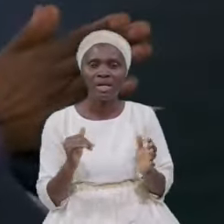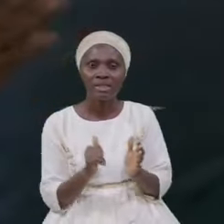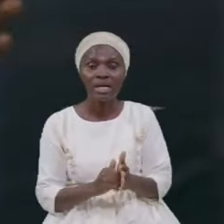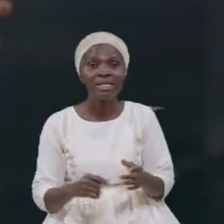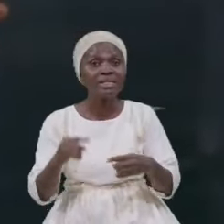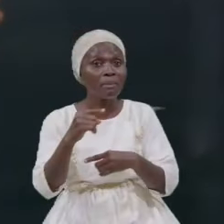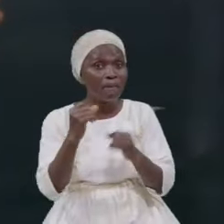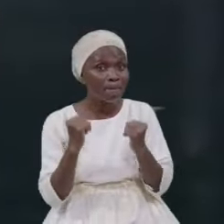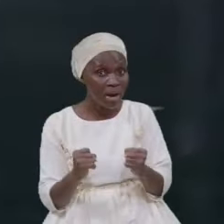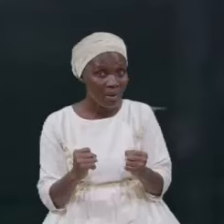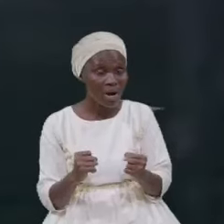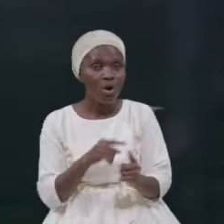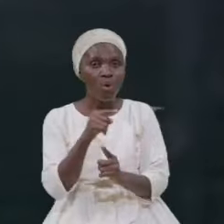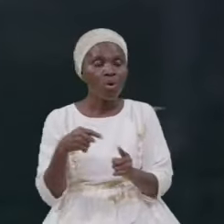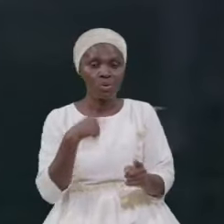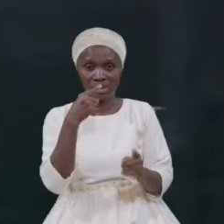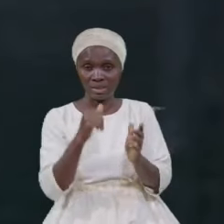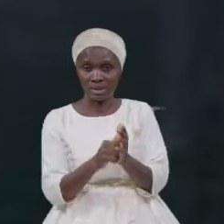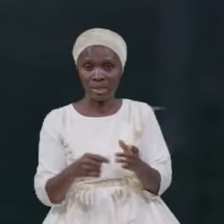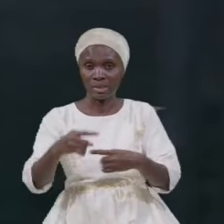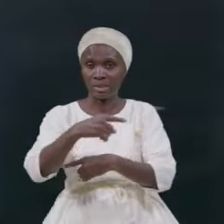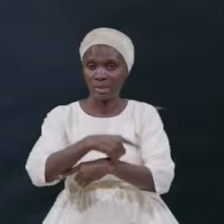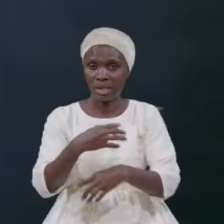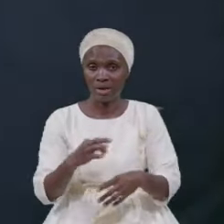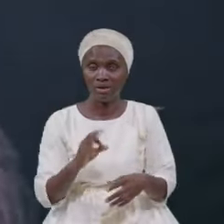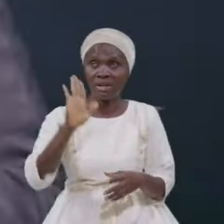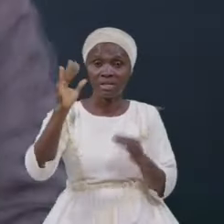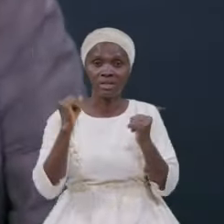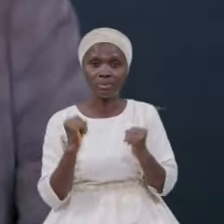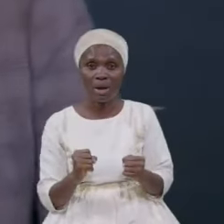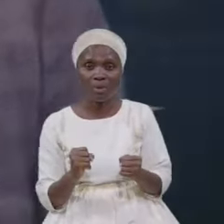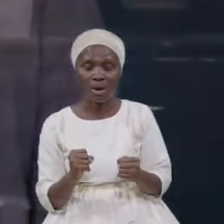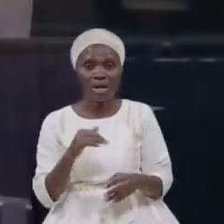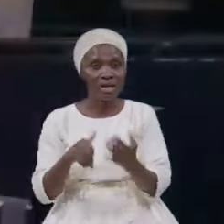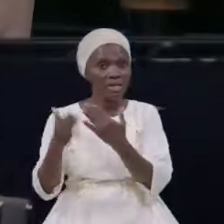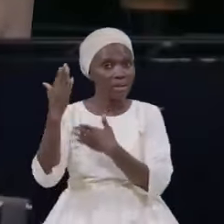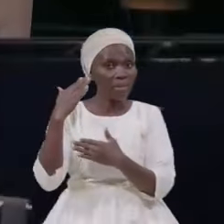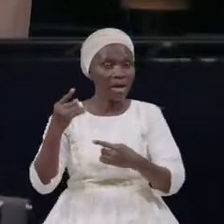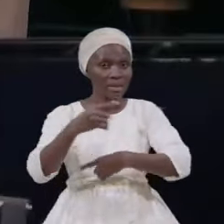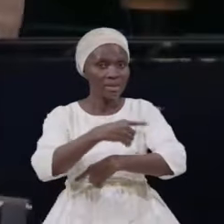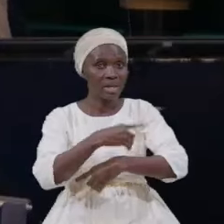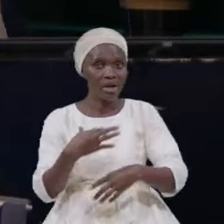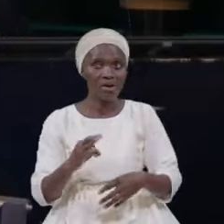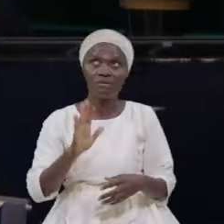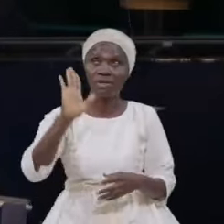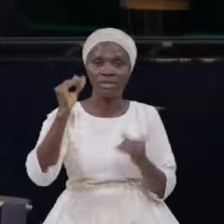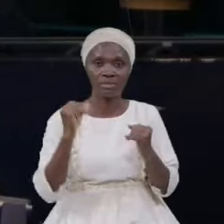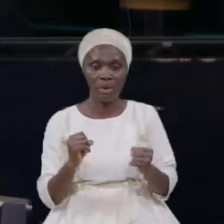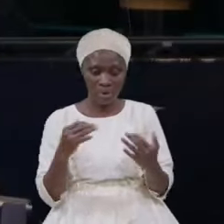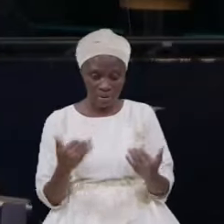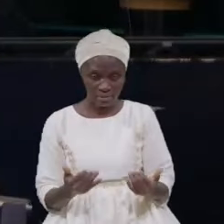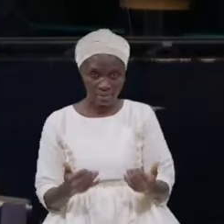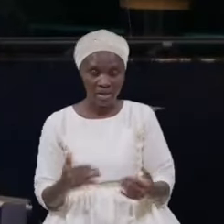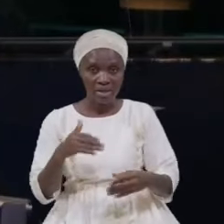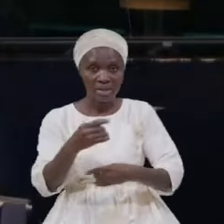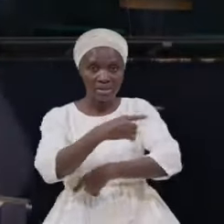the past, the day of His power. In the present, the day of His power. On the